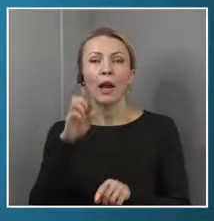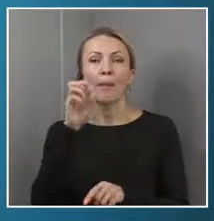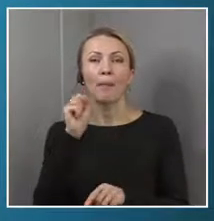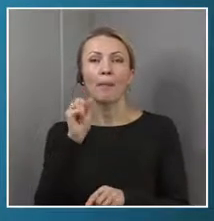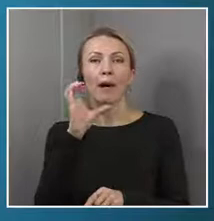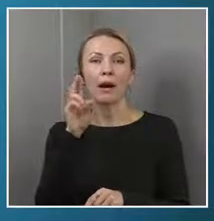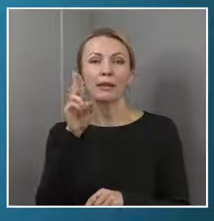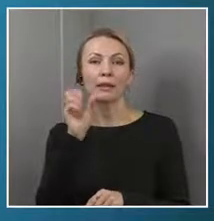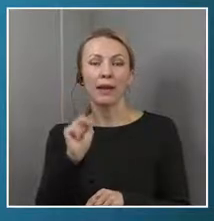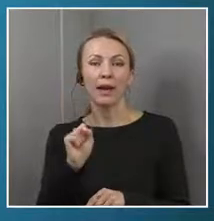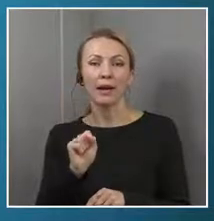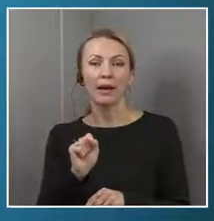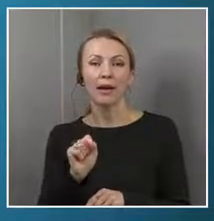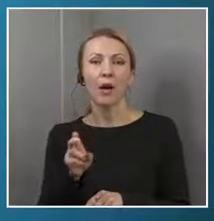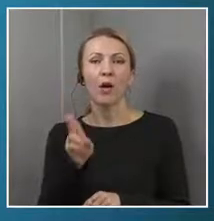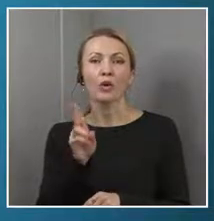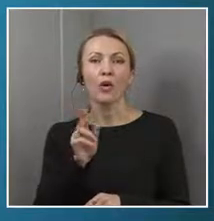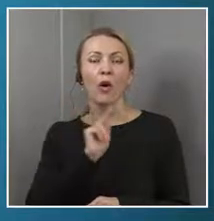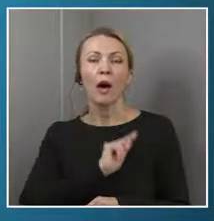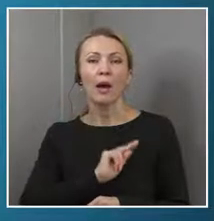have exclusive rights.